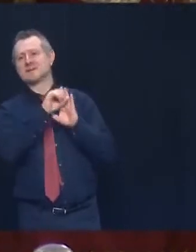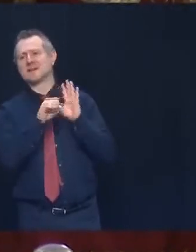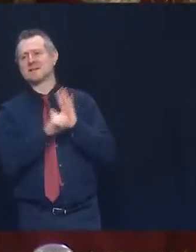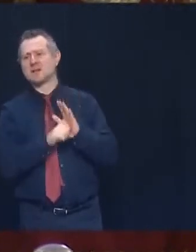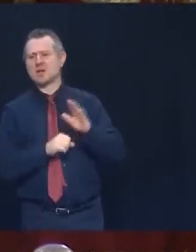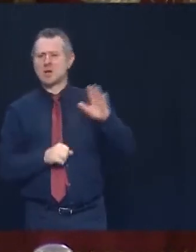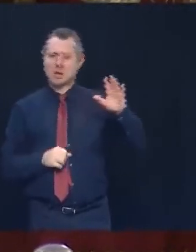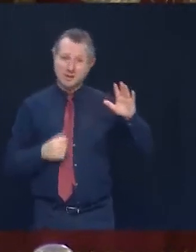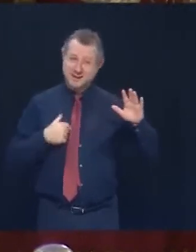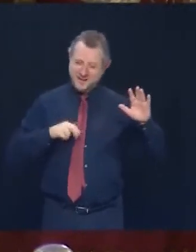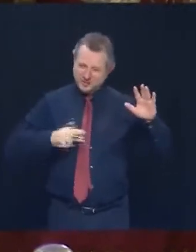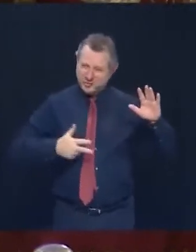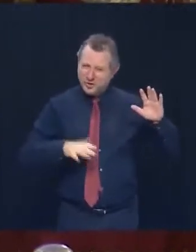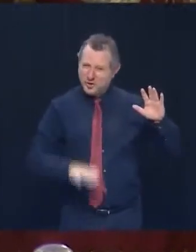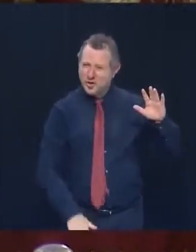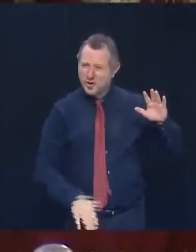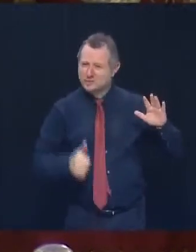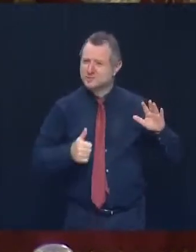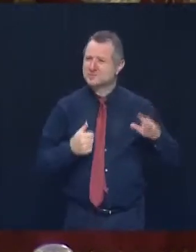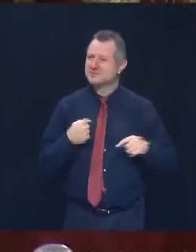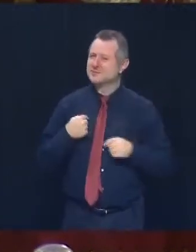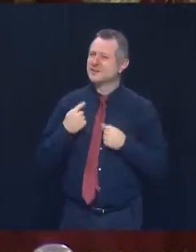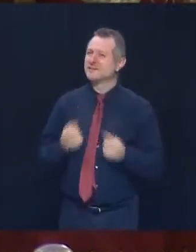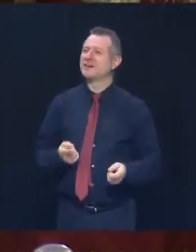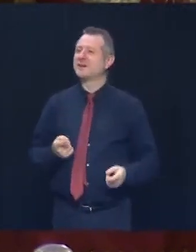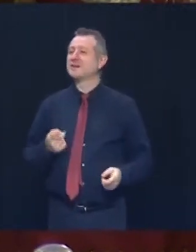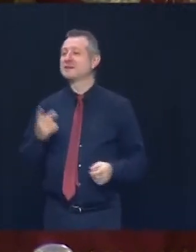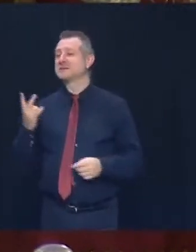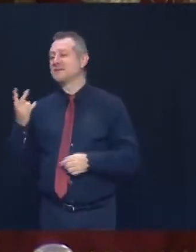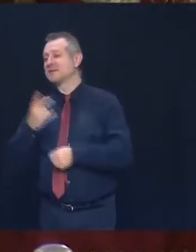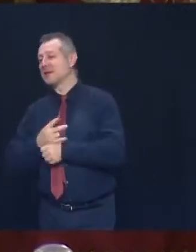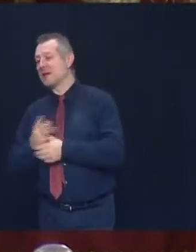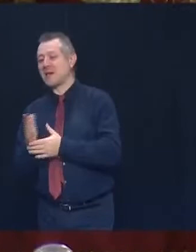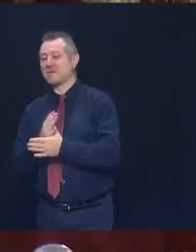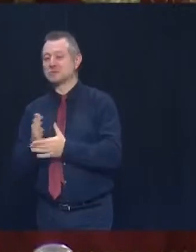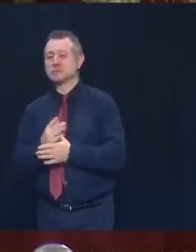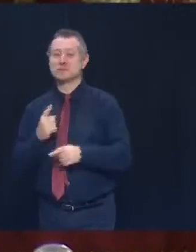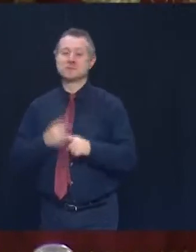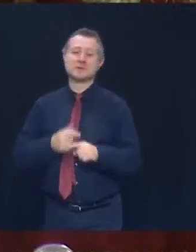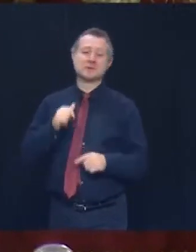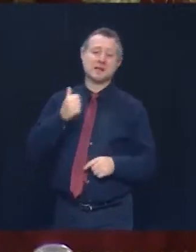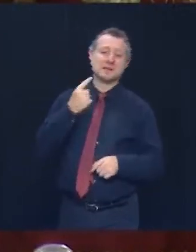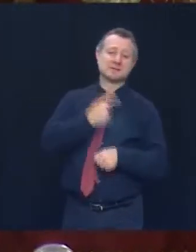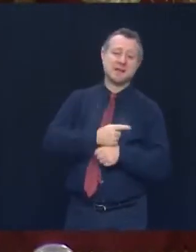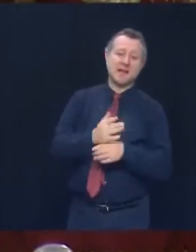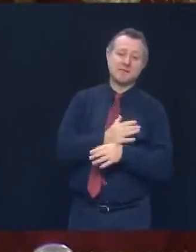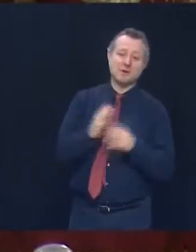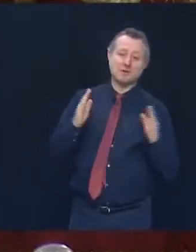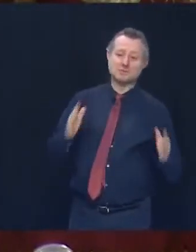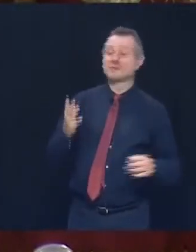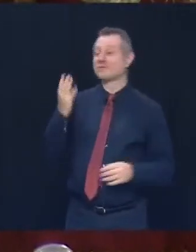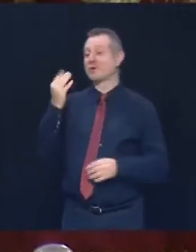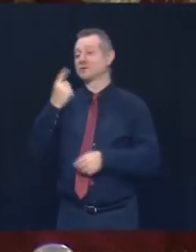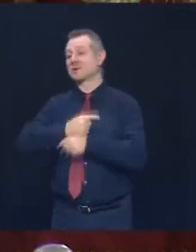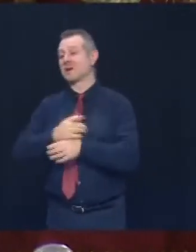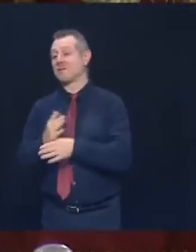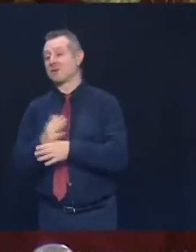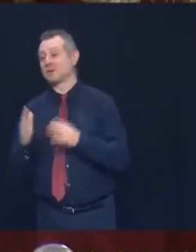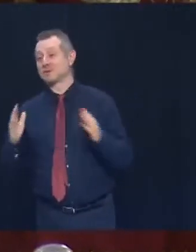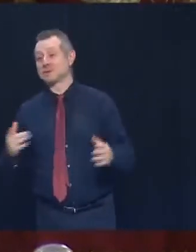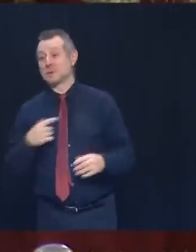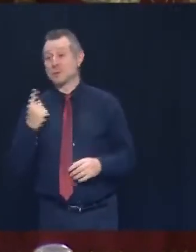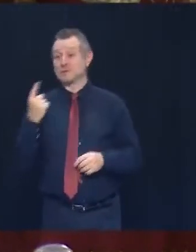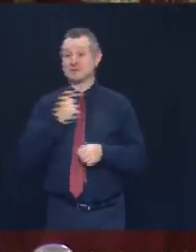look at it over a 7-day rolling average, you look at it over a 10-day rolling average, you look at it a 14-day rolling average, so any one anomaly doesn't skew your decision